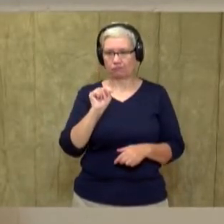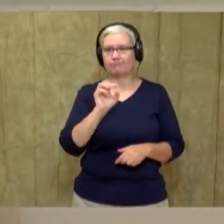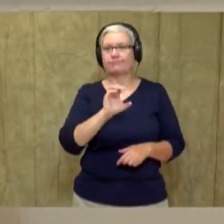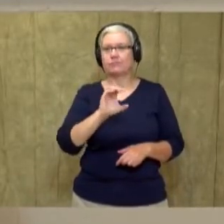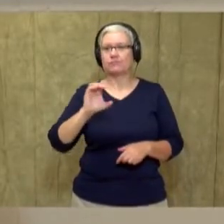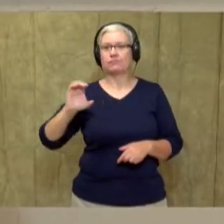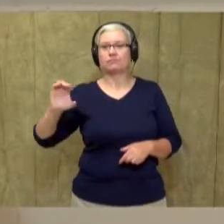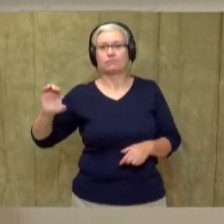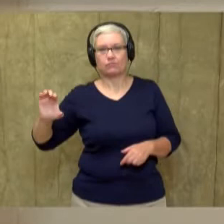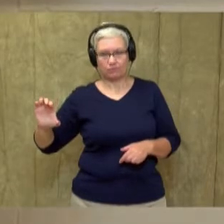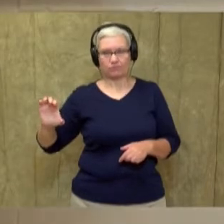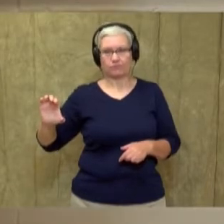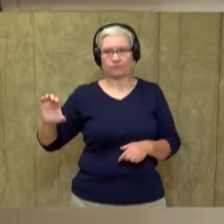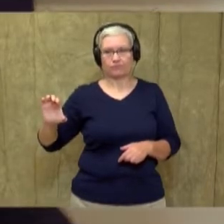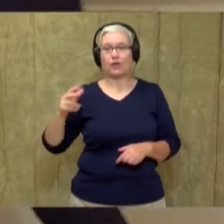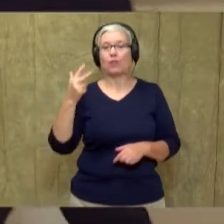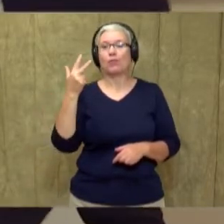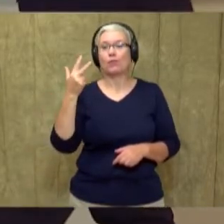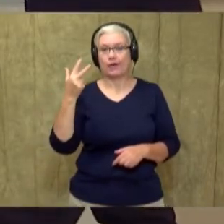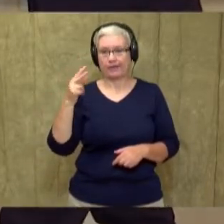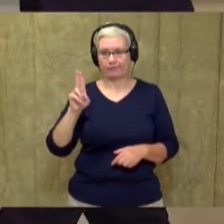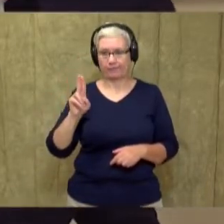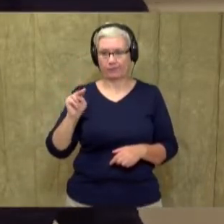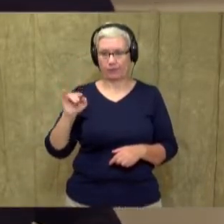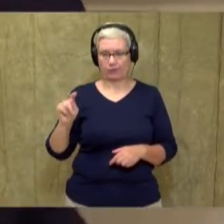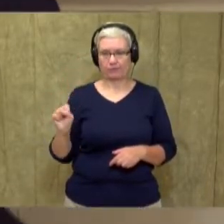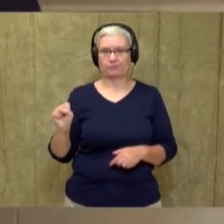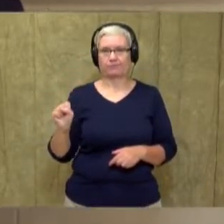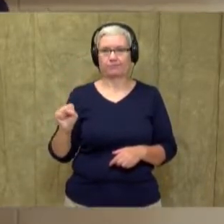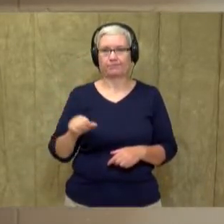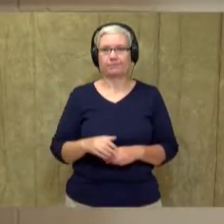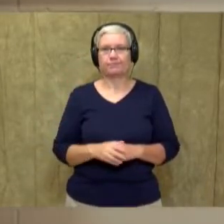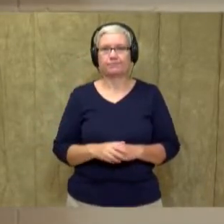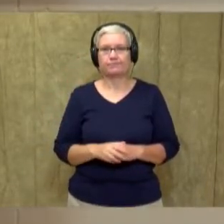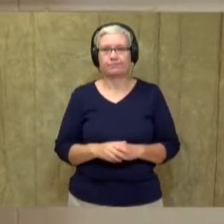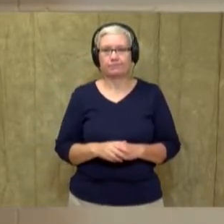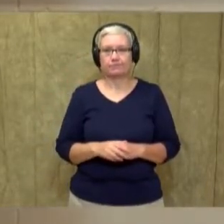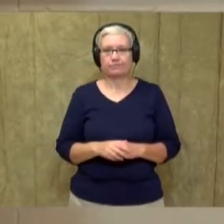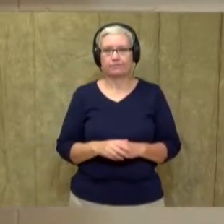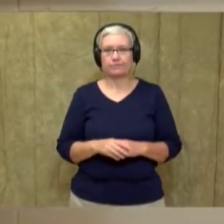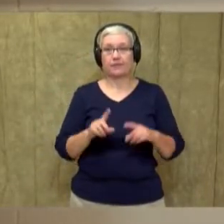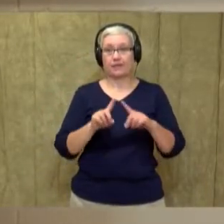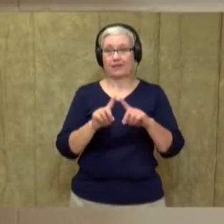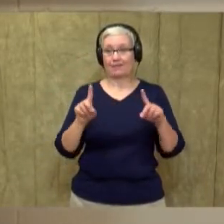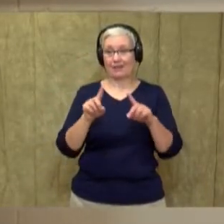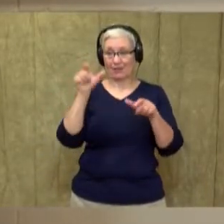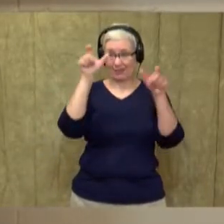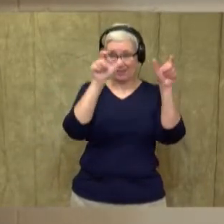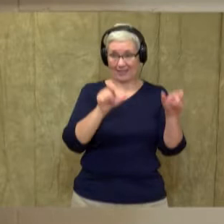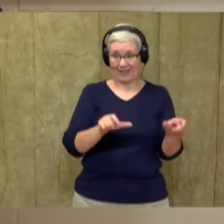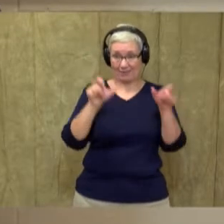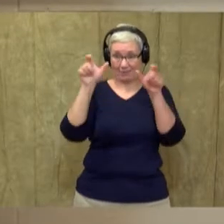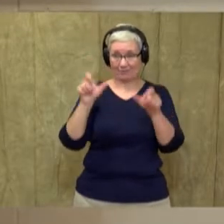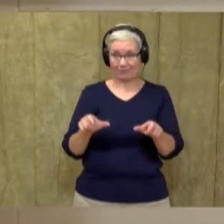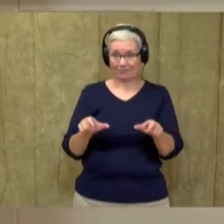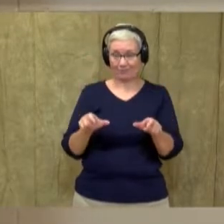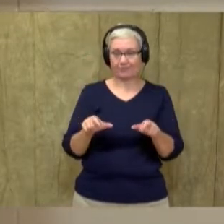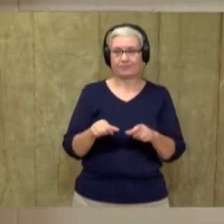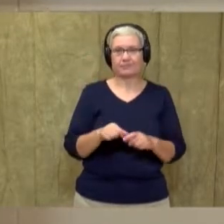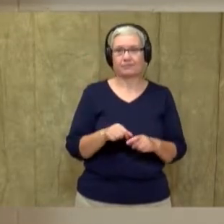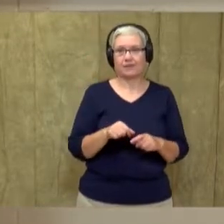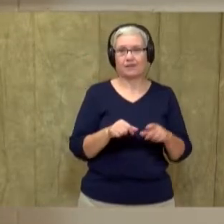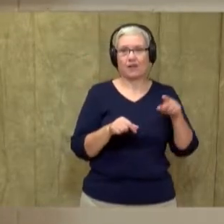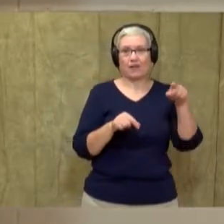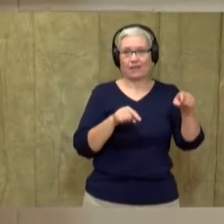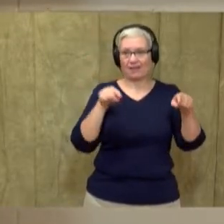to move right 3 units. If I'm looking at the table and trying to discern the differences here, our outputs are the exact